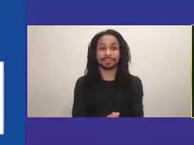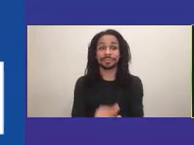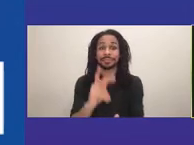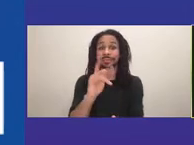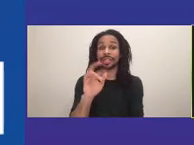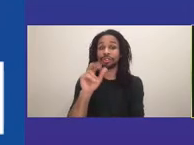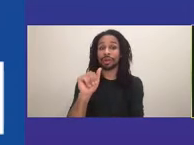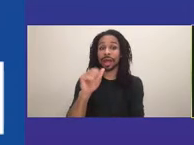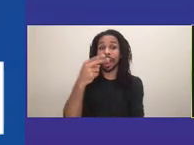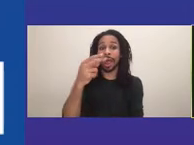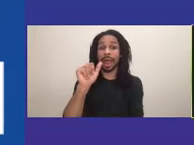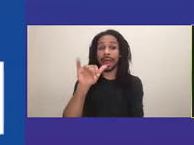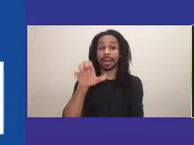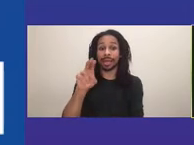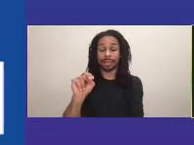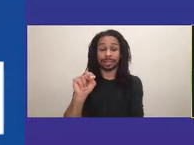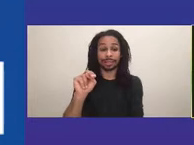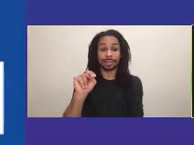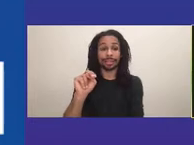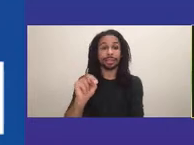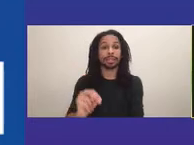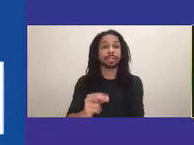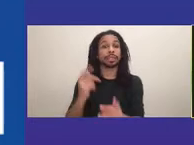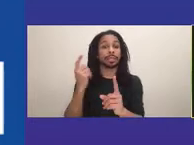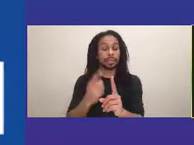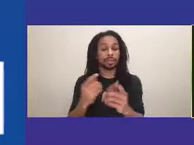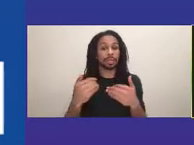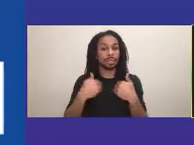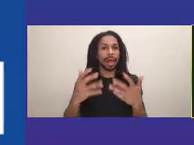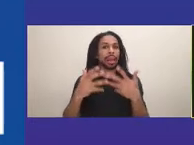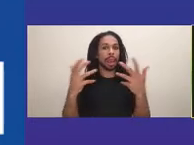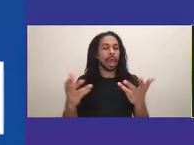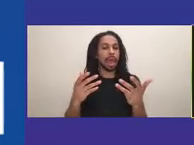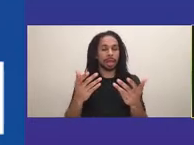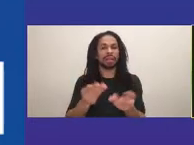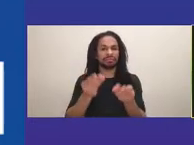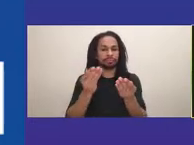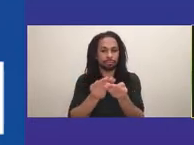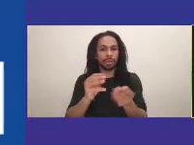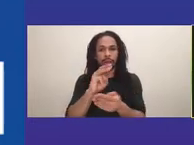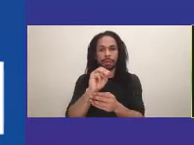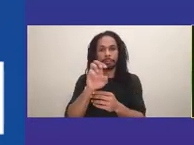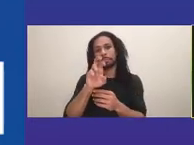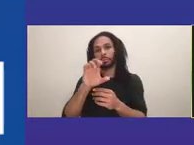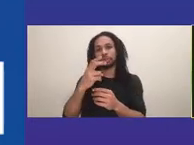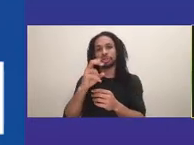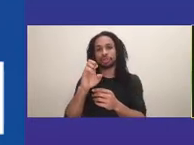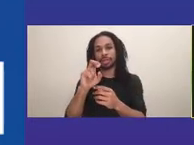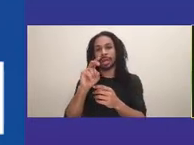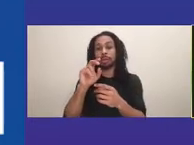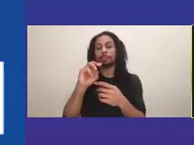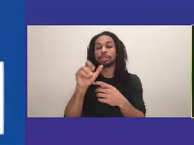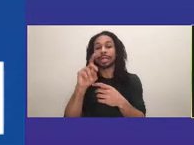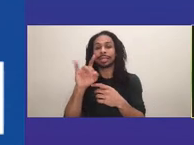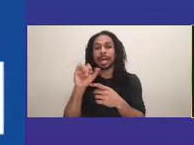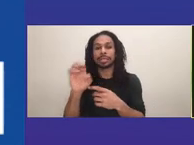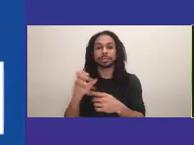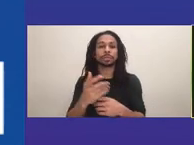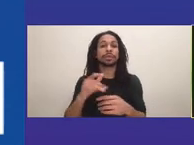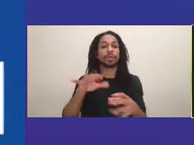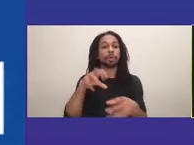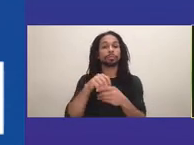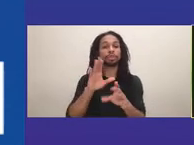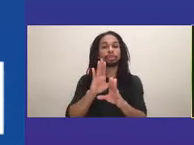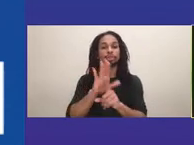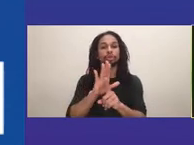Kira Hayen. Kara has a lot of merch online, which incorporates her Caddo culture as well.